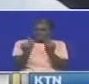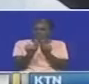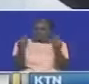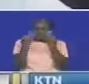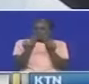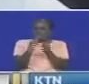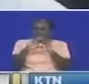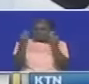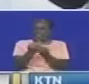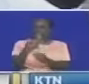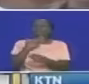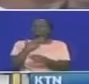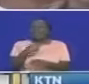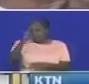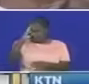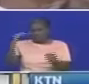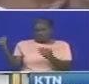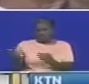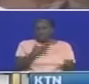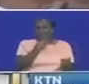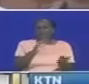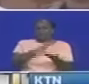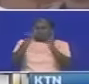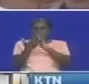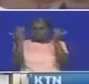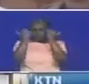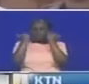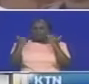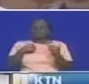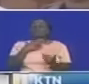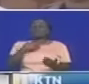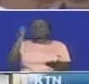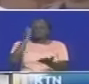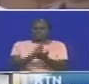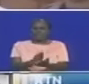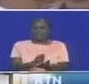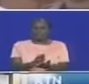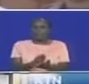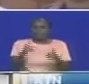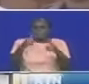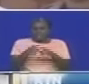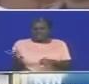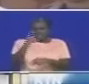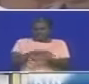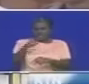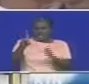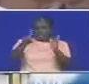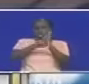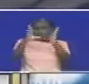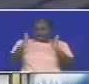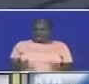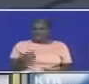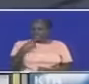compel police to produce him in court. My Lord, I wish to confirm. But on this day, state lawyer Alex